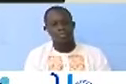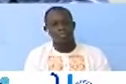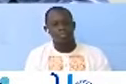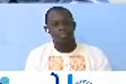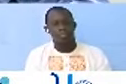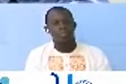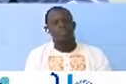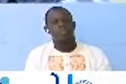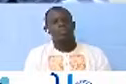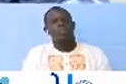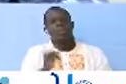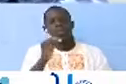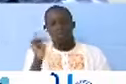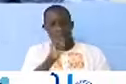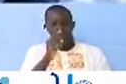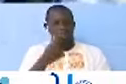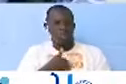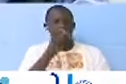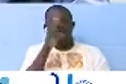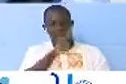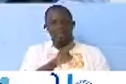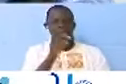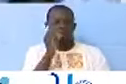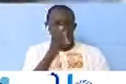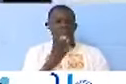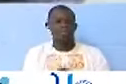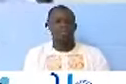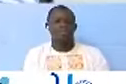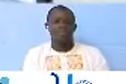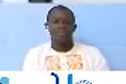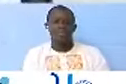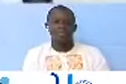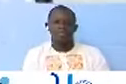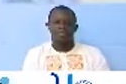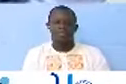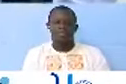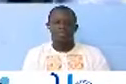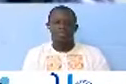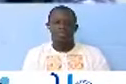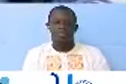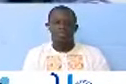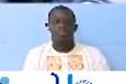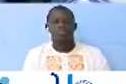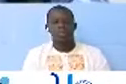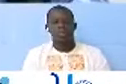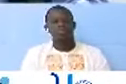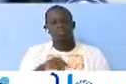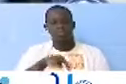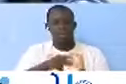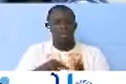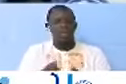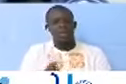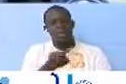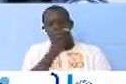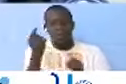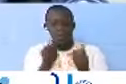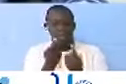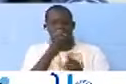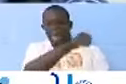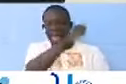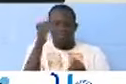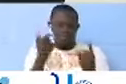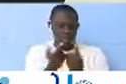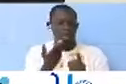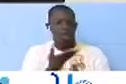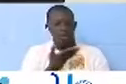Ngoldo fatem. Yes, that's what I'm trying to say. Wa be nkuma be bambo. This covers everything. Thank